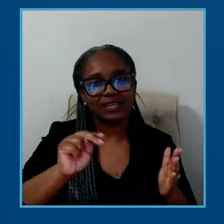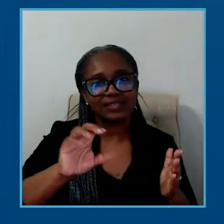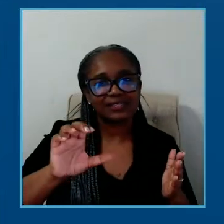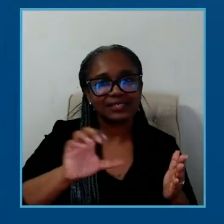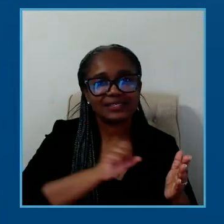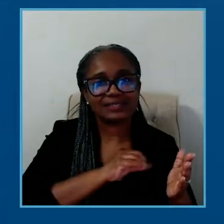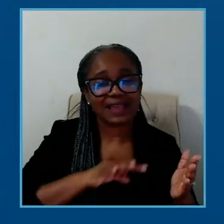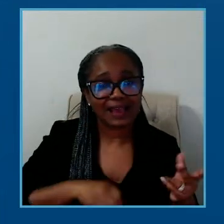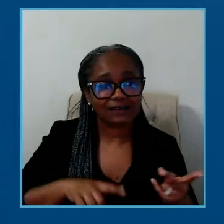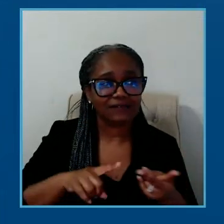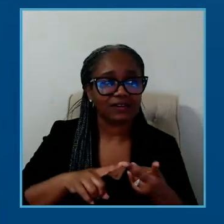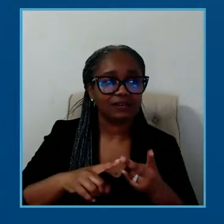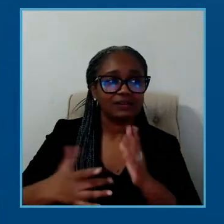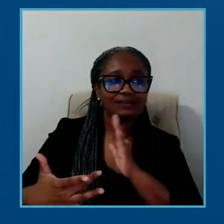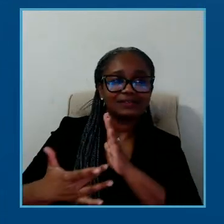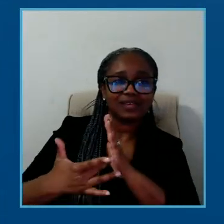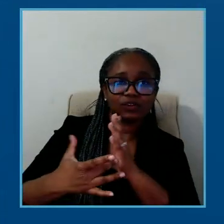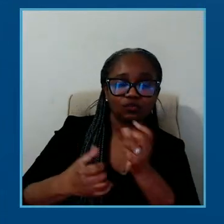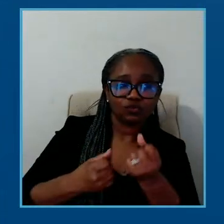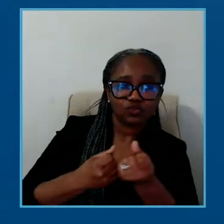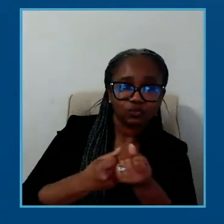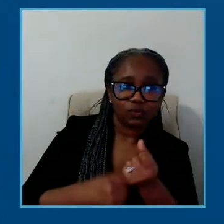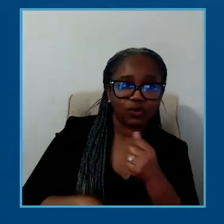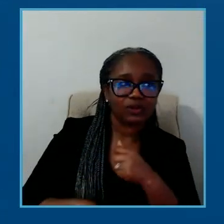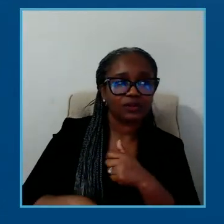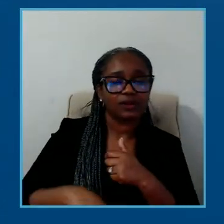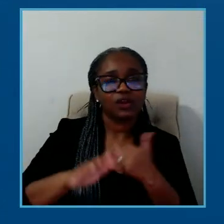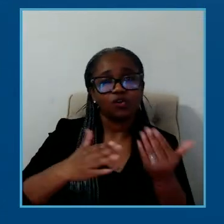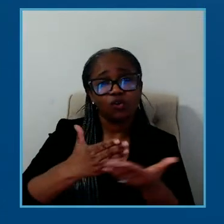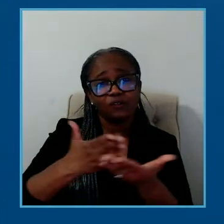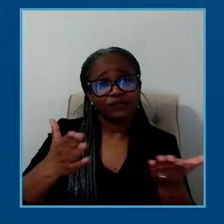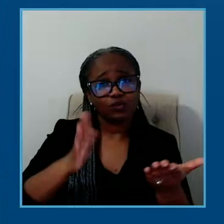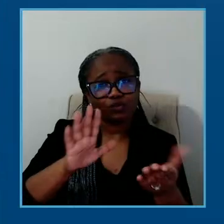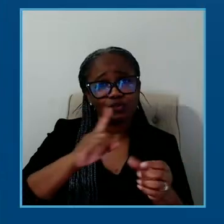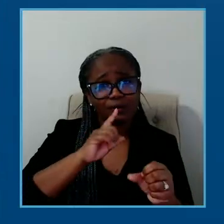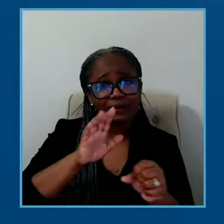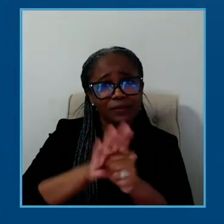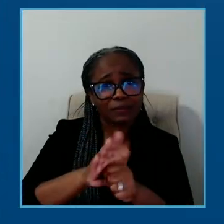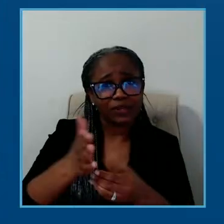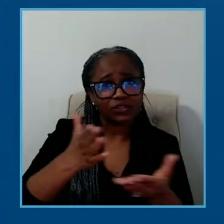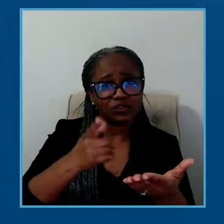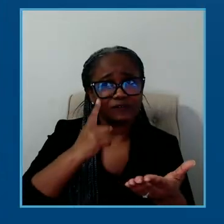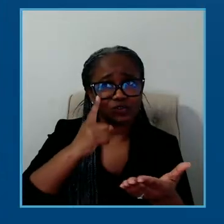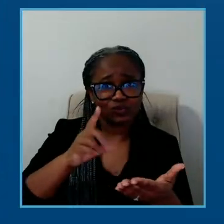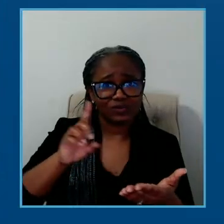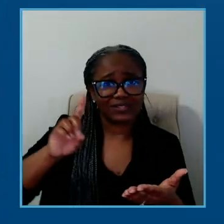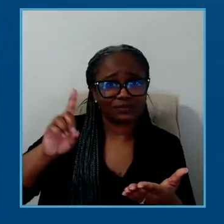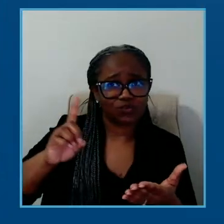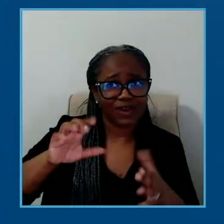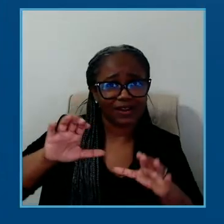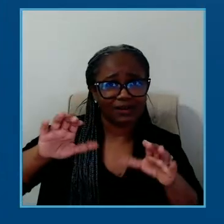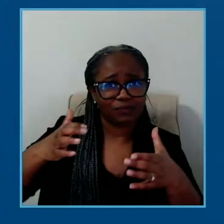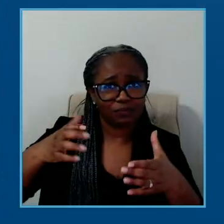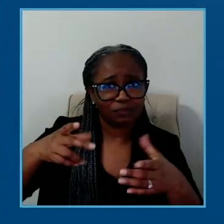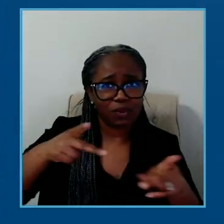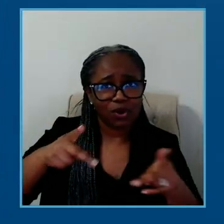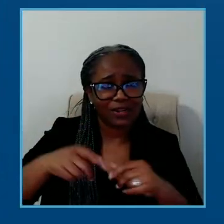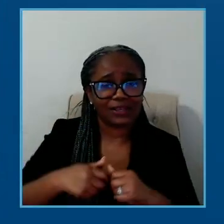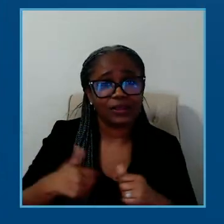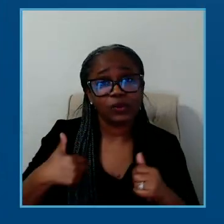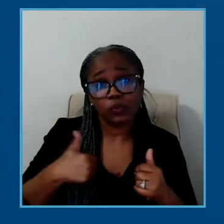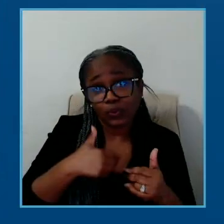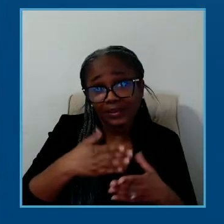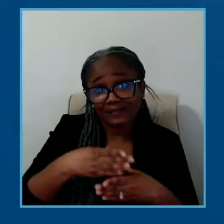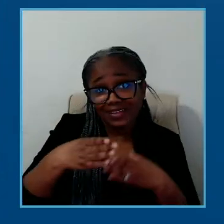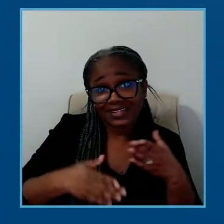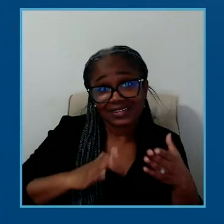to all of you for your service and commitment to our party. We have completed our business. As